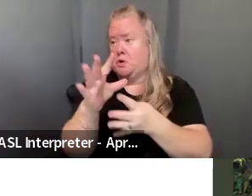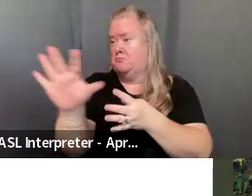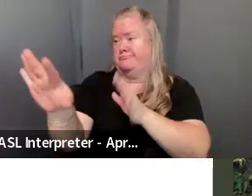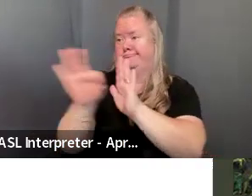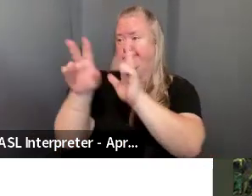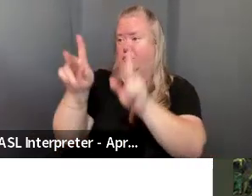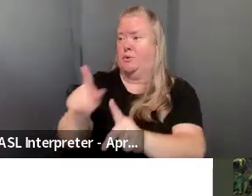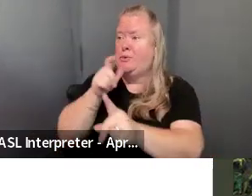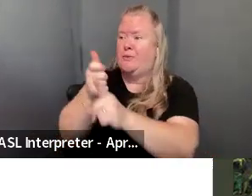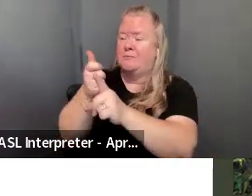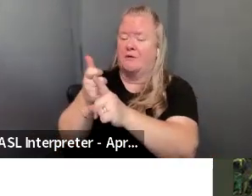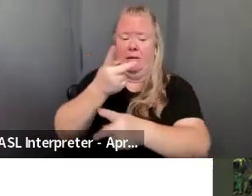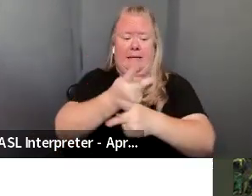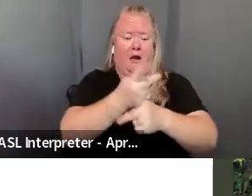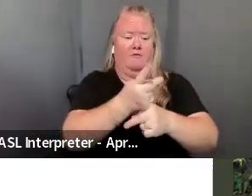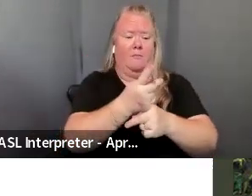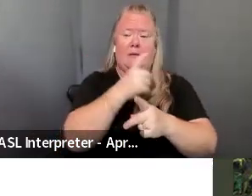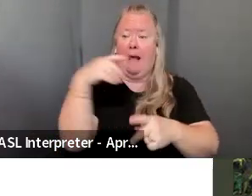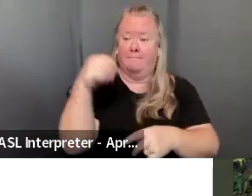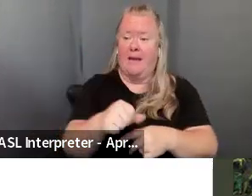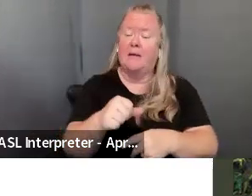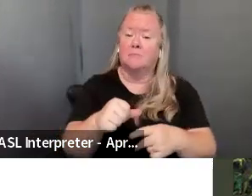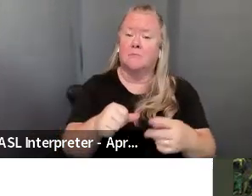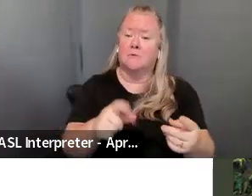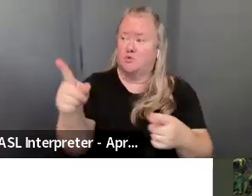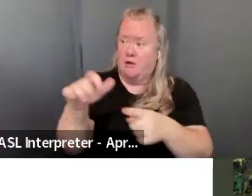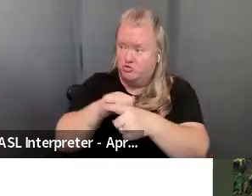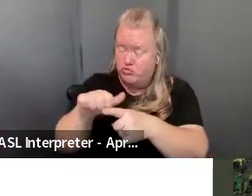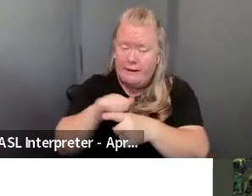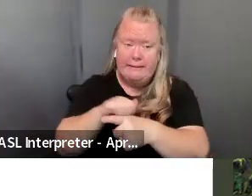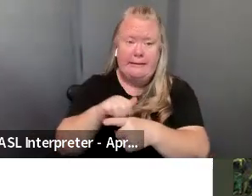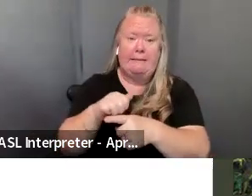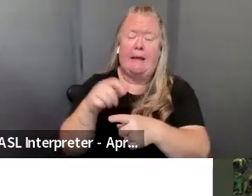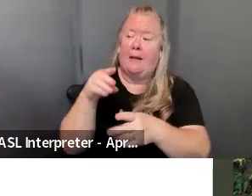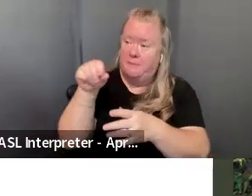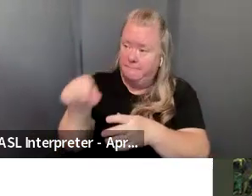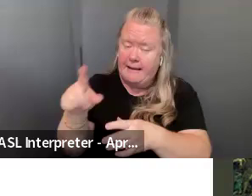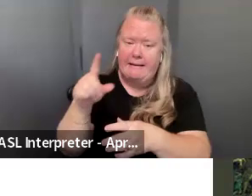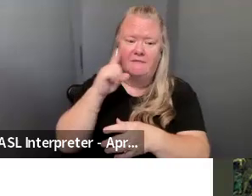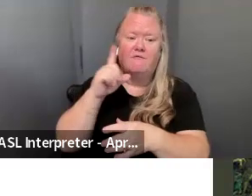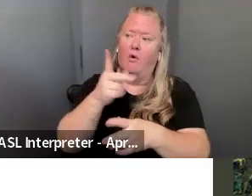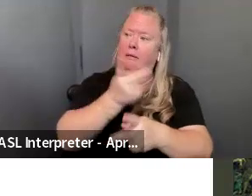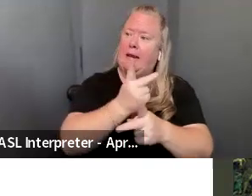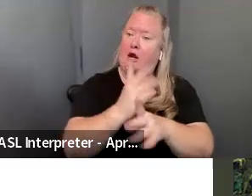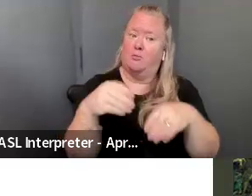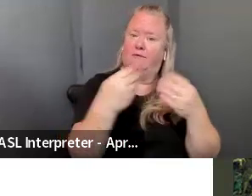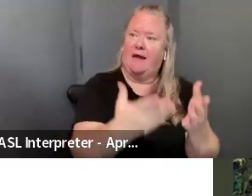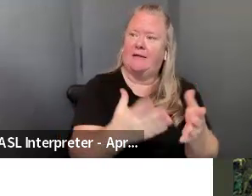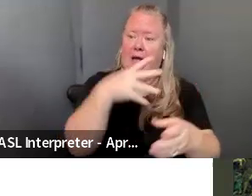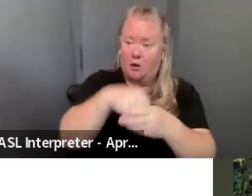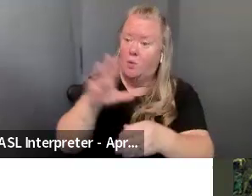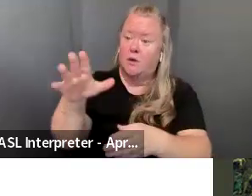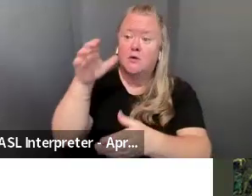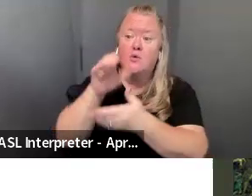would otherwise be caring for you on an unpaid basis to get the training and be paid for the care they're providing, including your